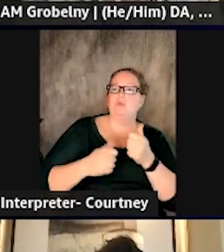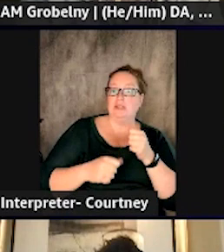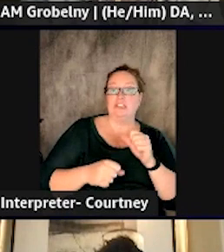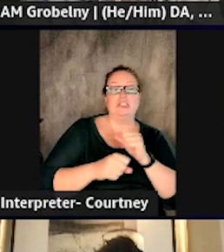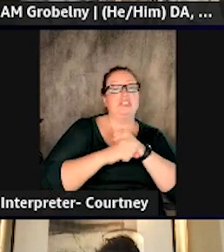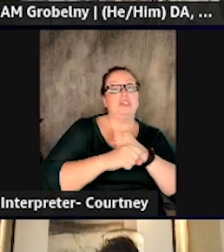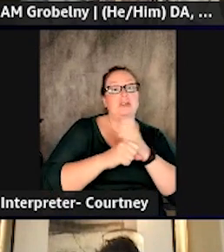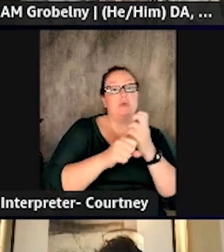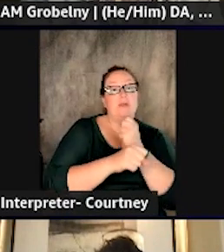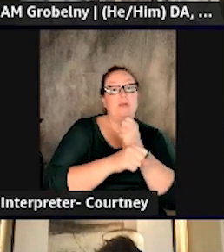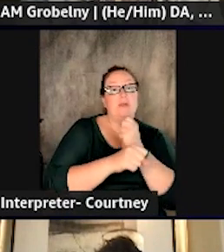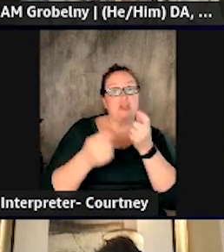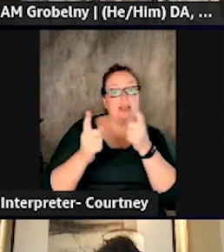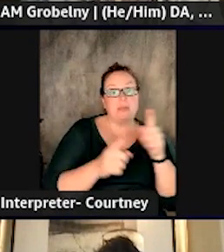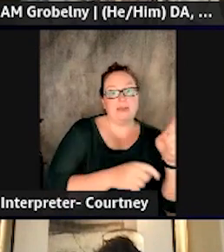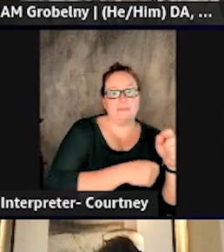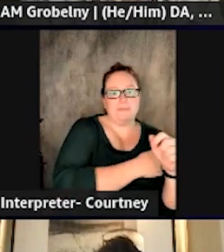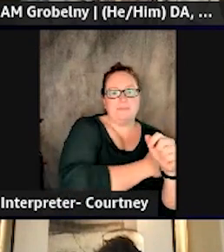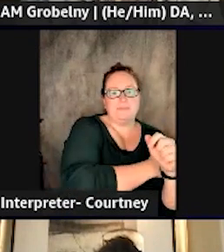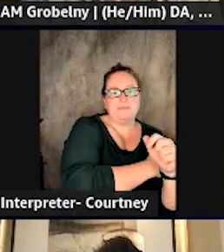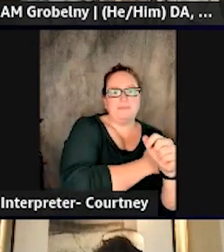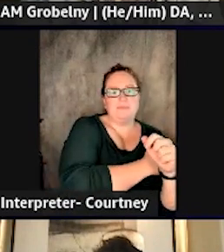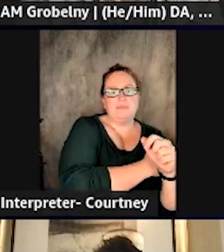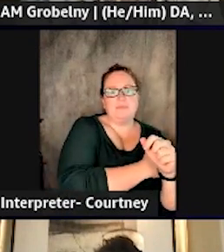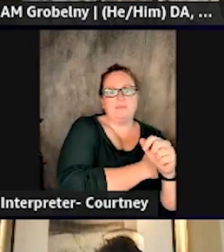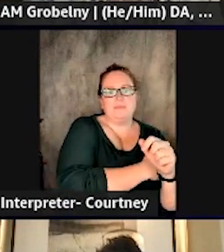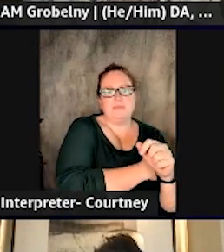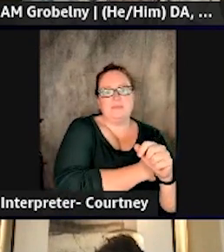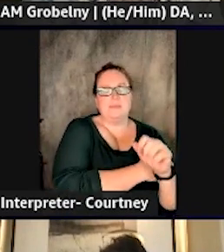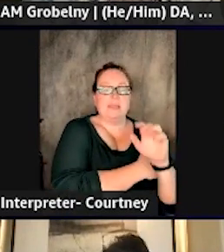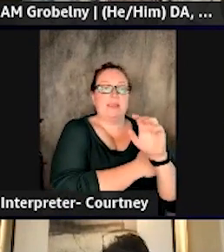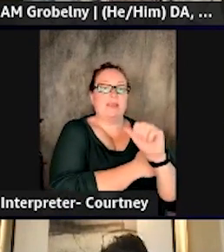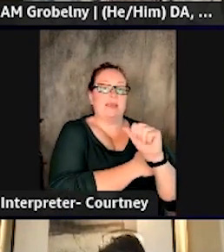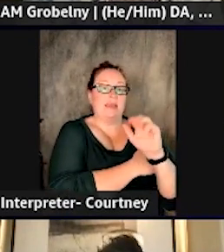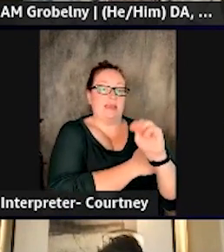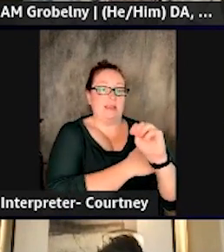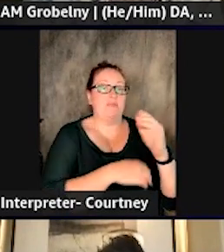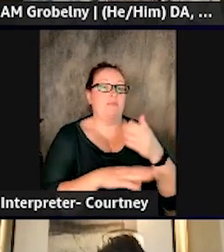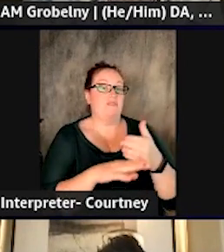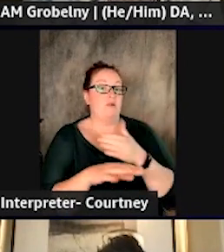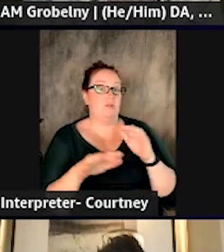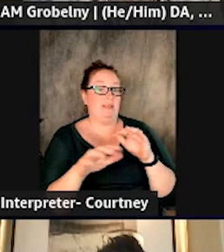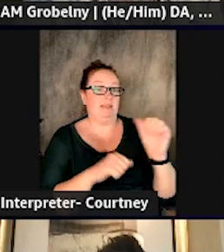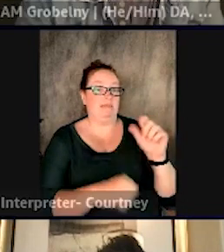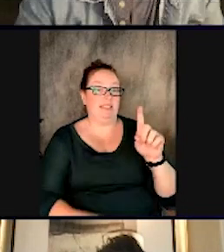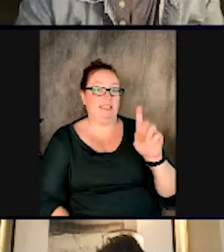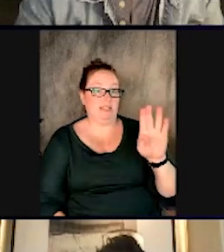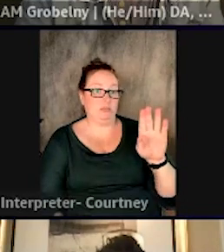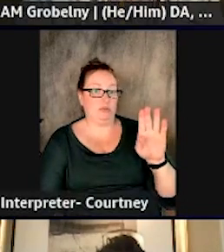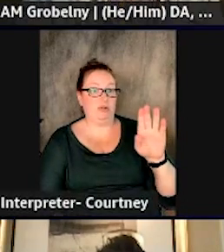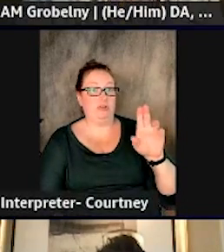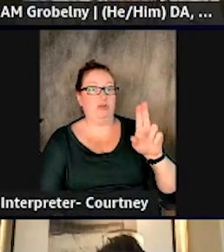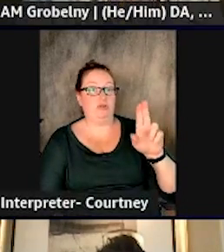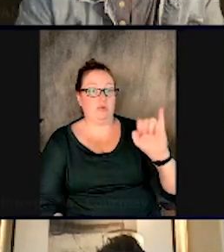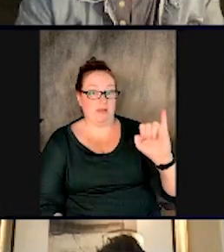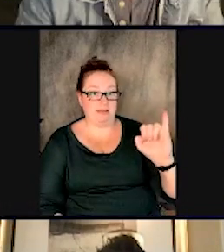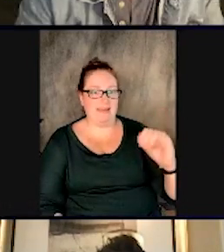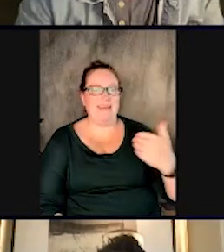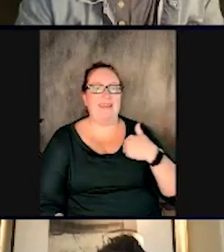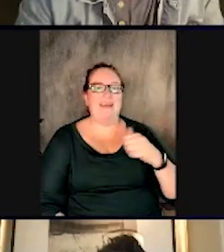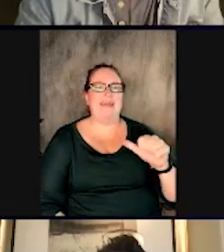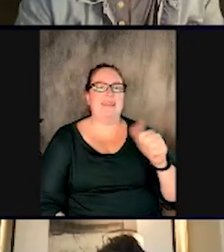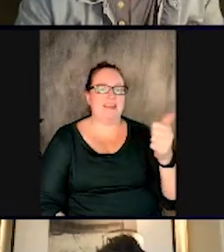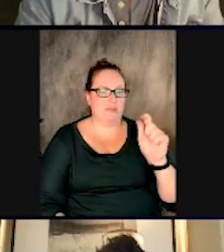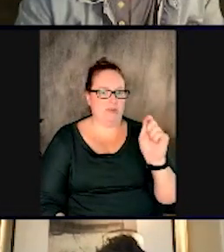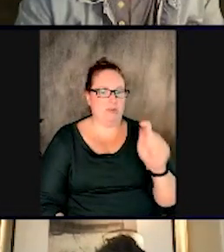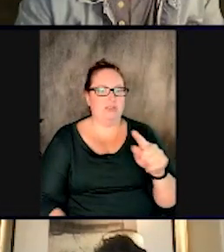Yeah. Exactly. Jared, before we move on from the dashboard UI real quick, we had another question